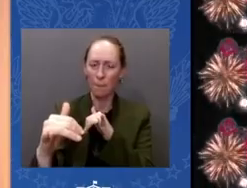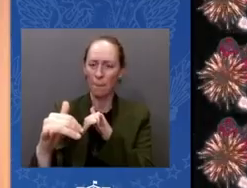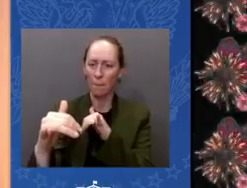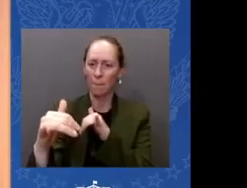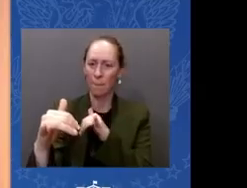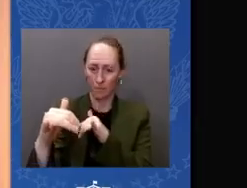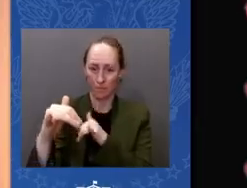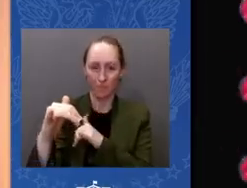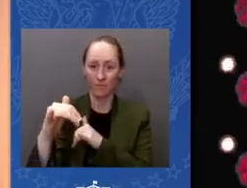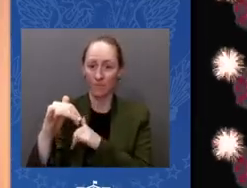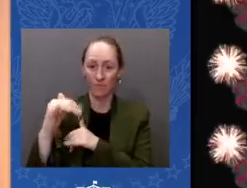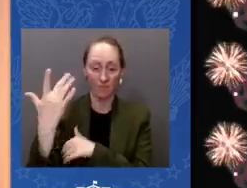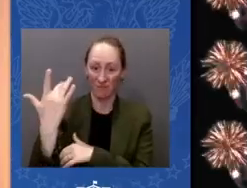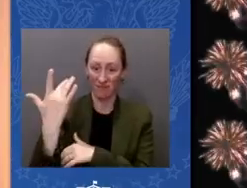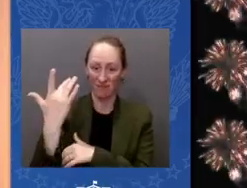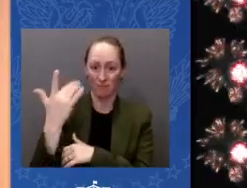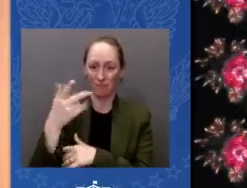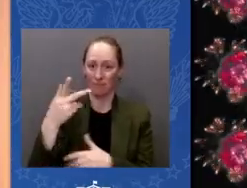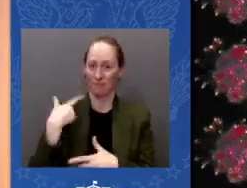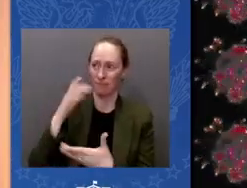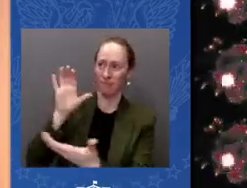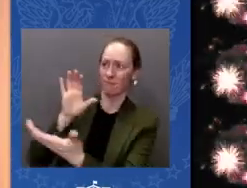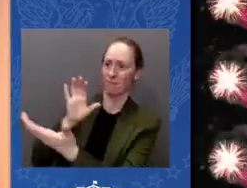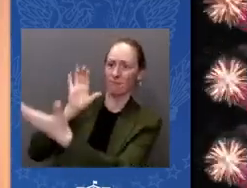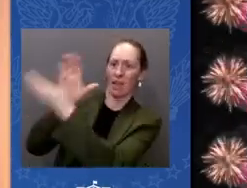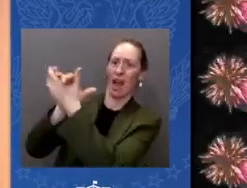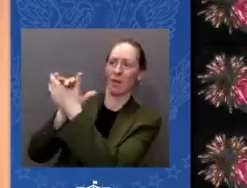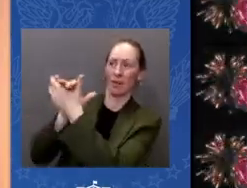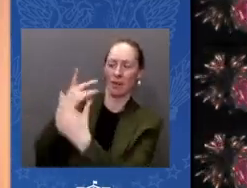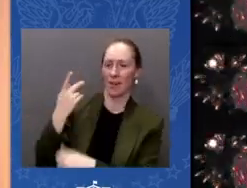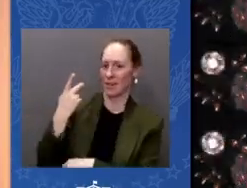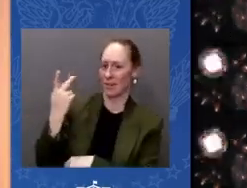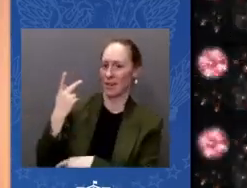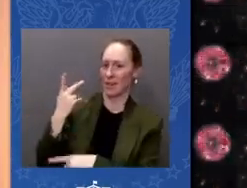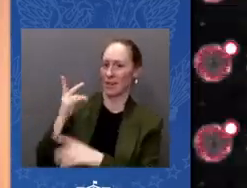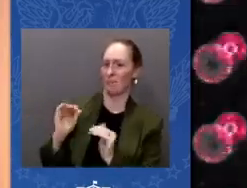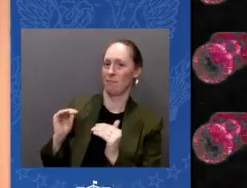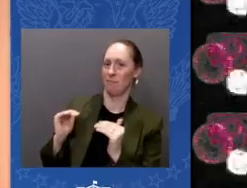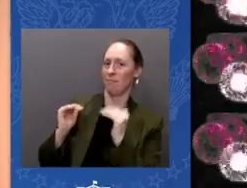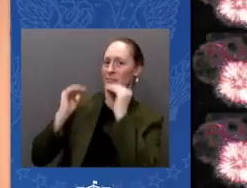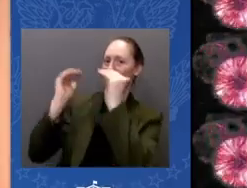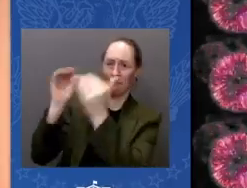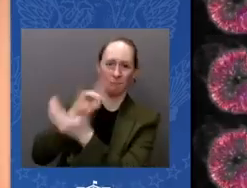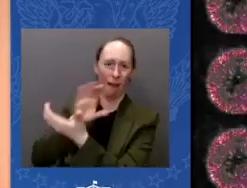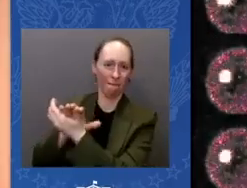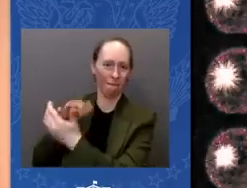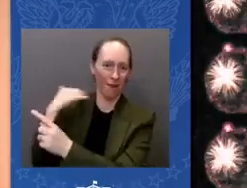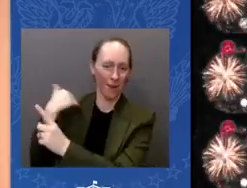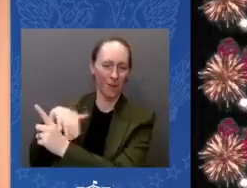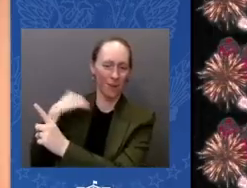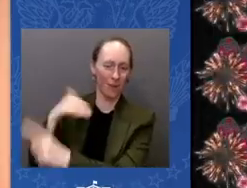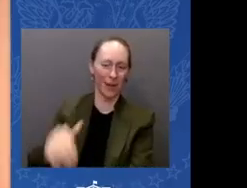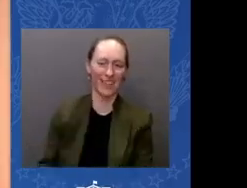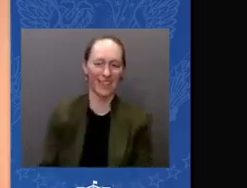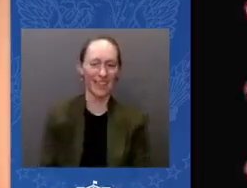Roger, I want to thank you for your leadership. And two other members who couldn't be here but send their greetings. They